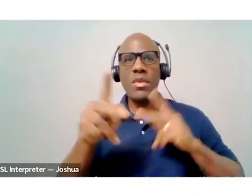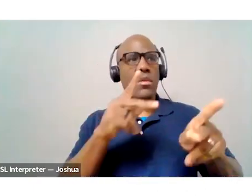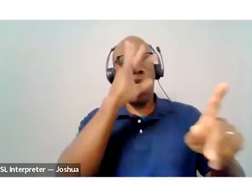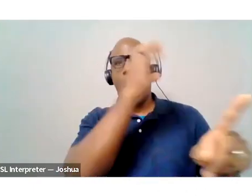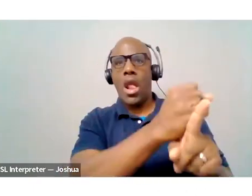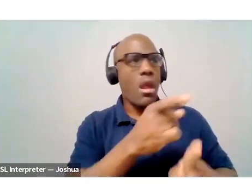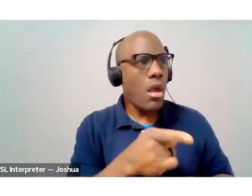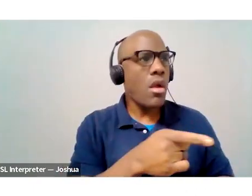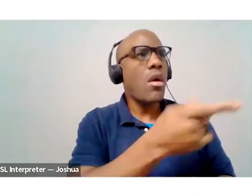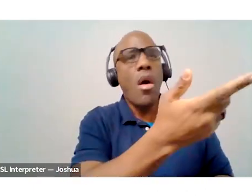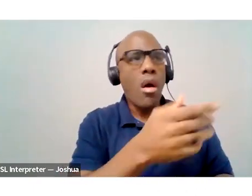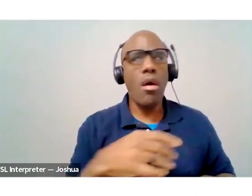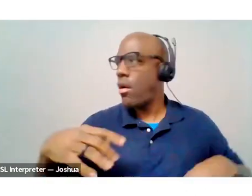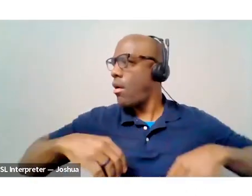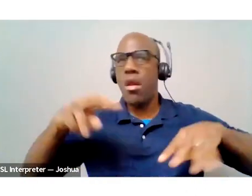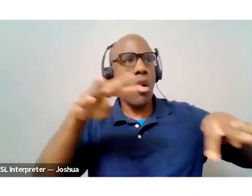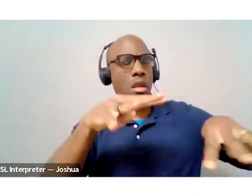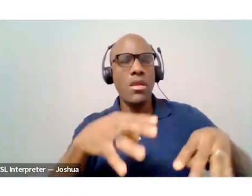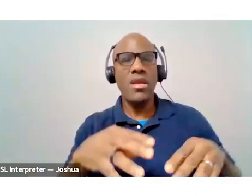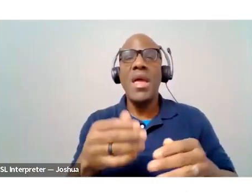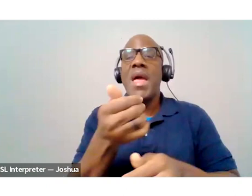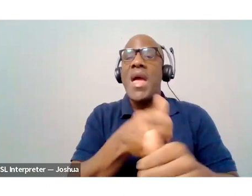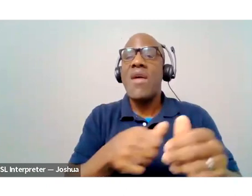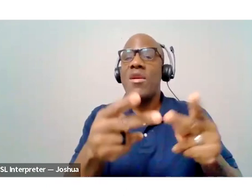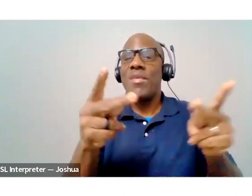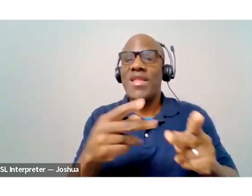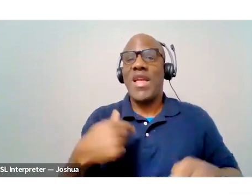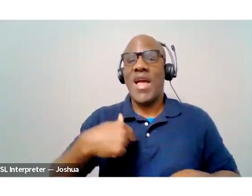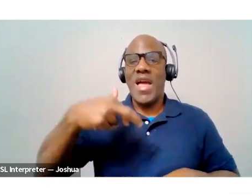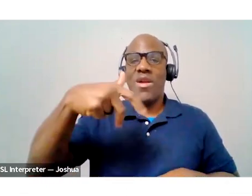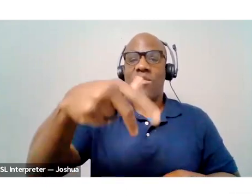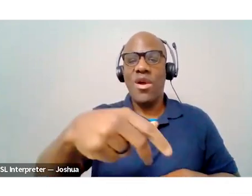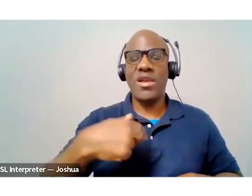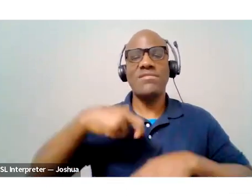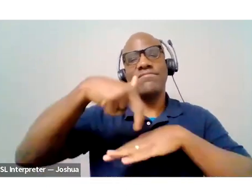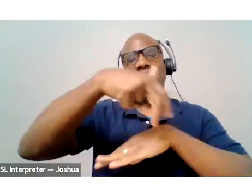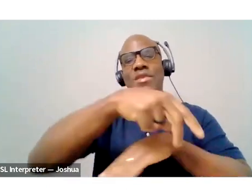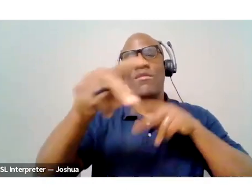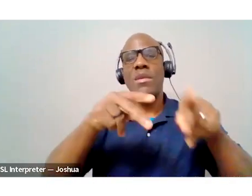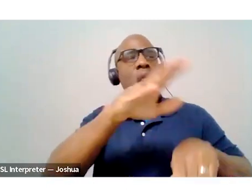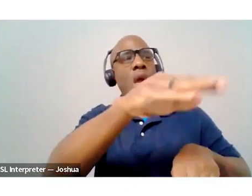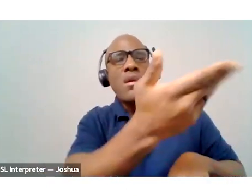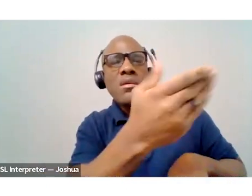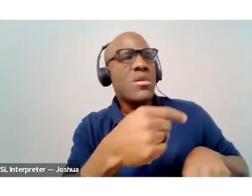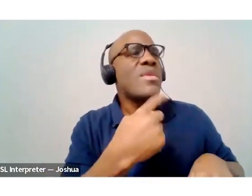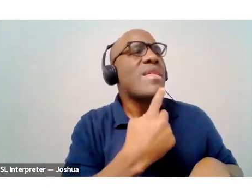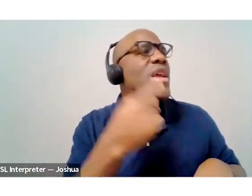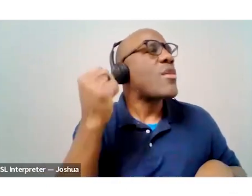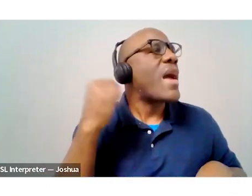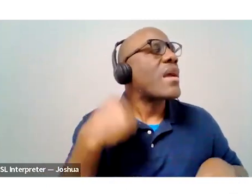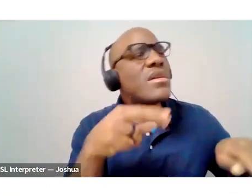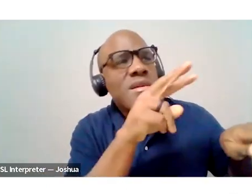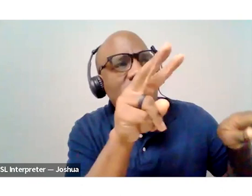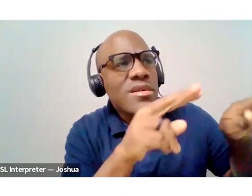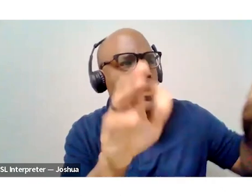I'm telling you, everywhere I go, people stop and ask to read this. And by the way, you can buy either one of these too, and I'll show you that